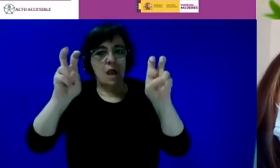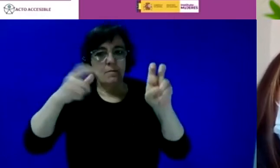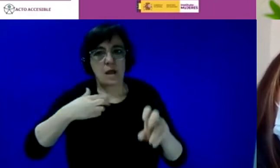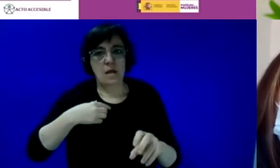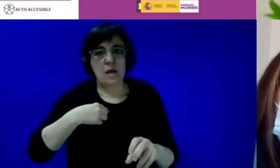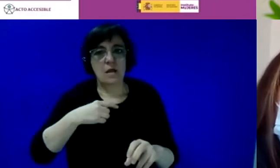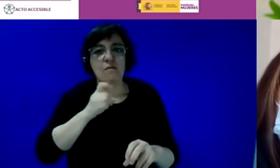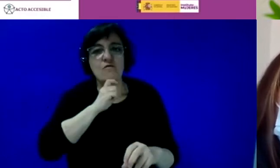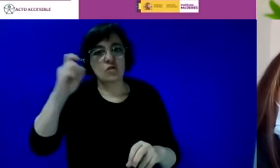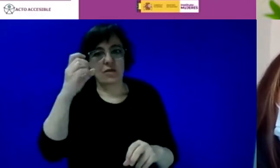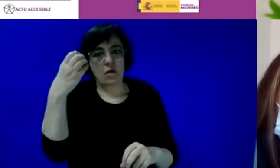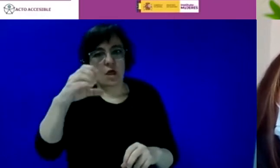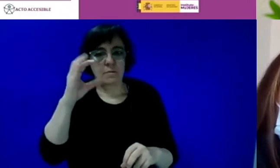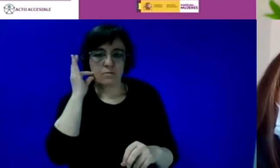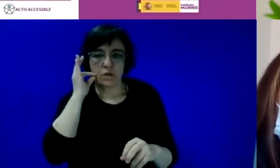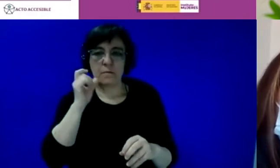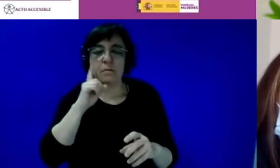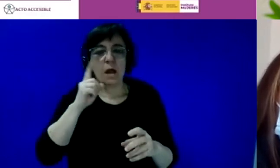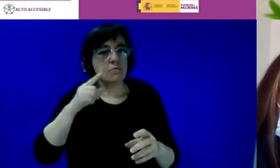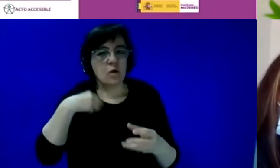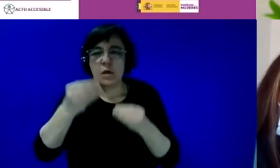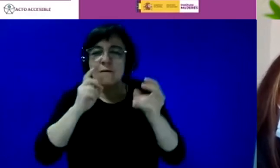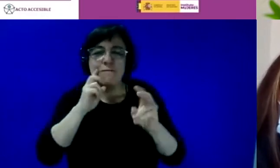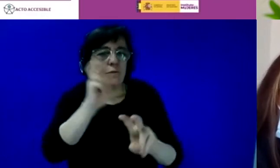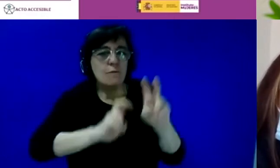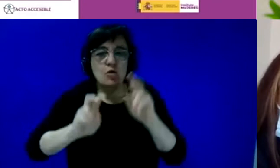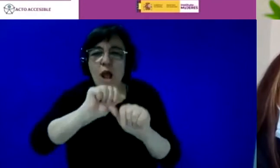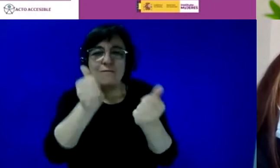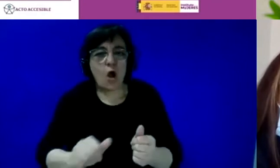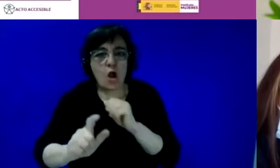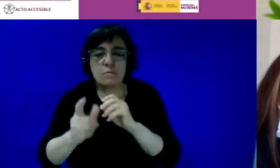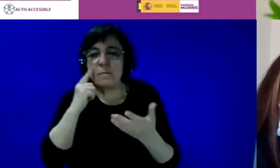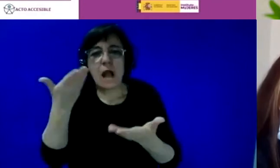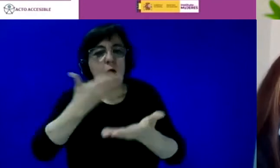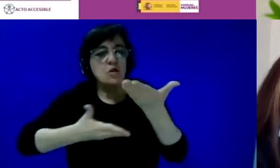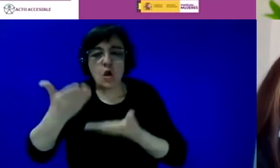best way to cooperate and to support you from here.